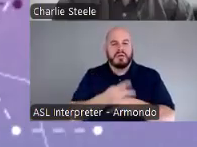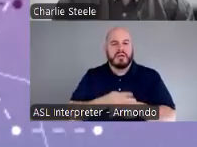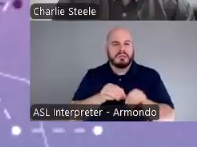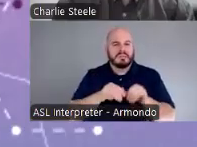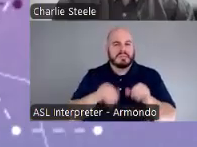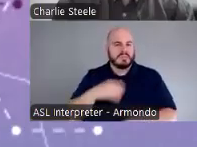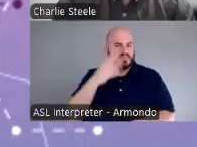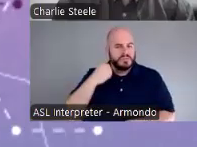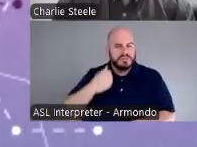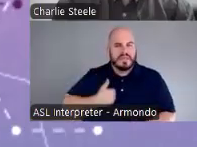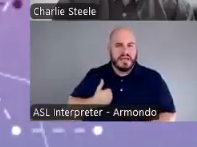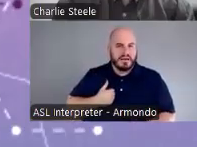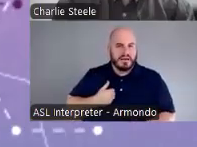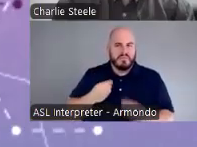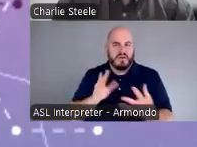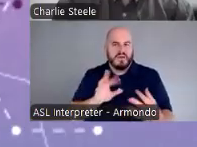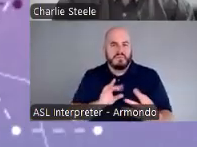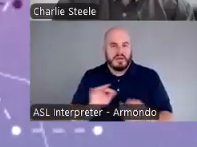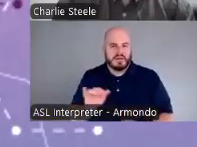well.